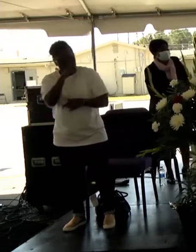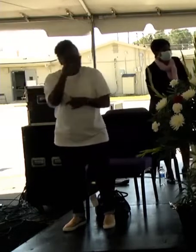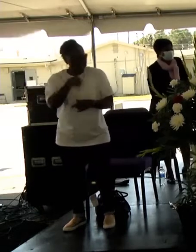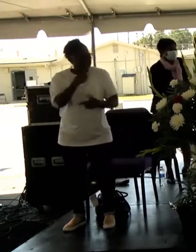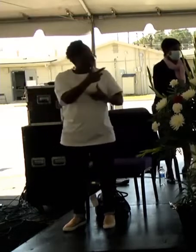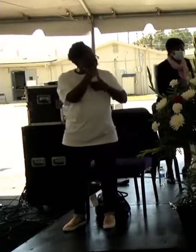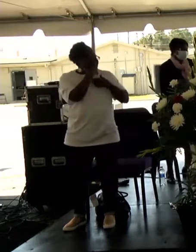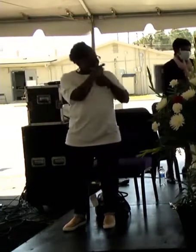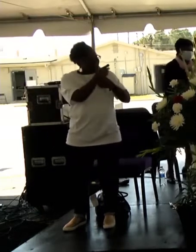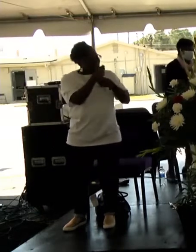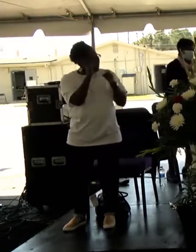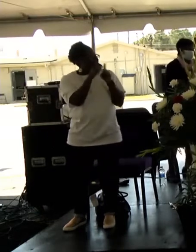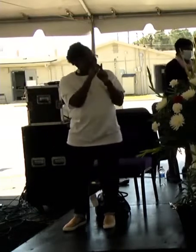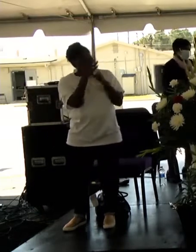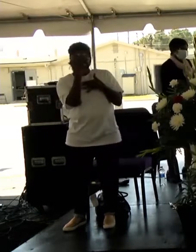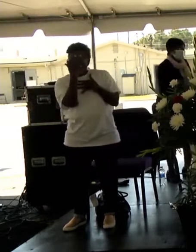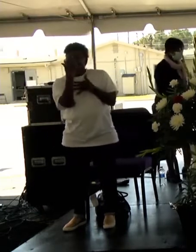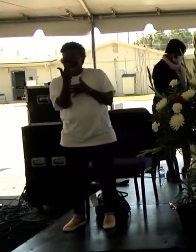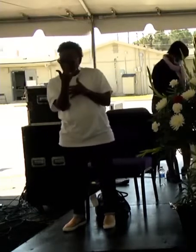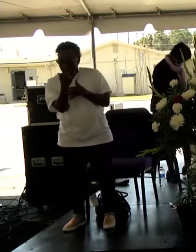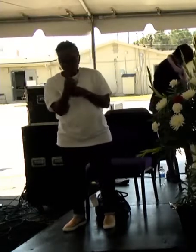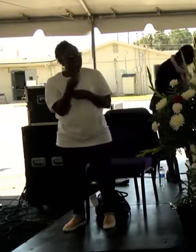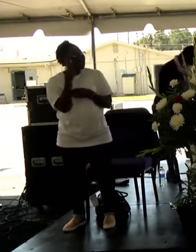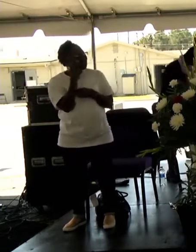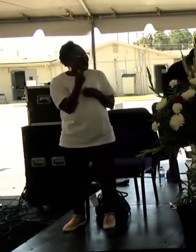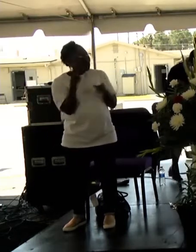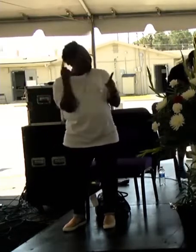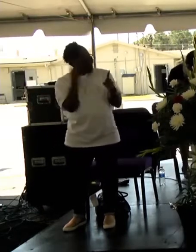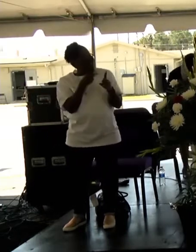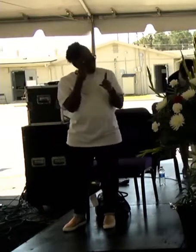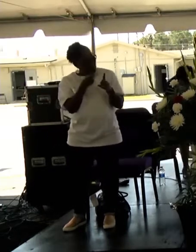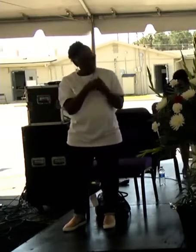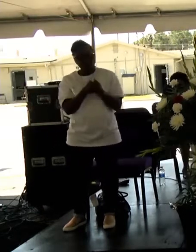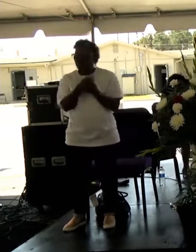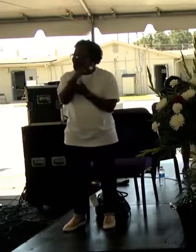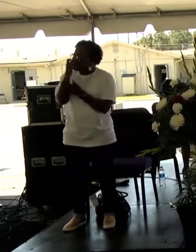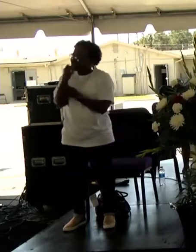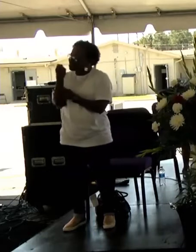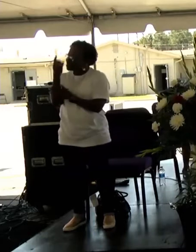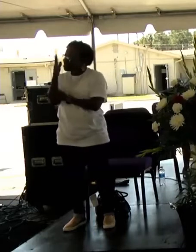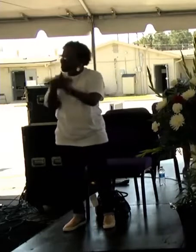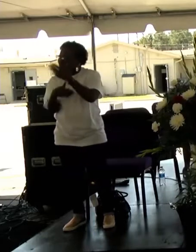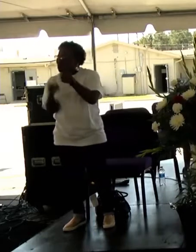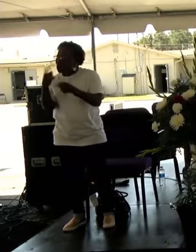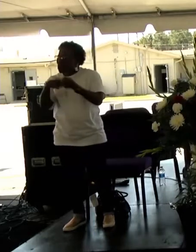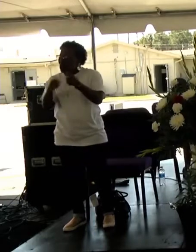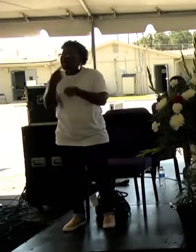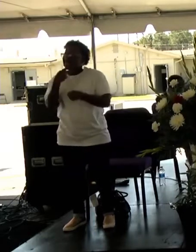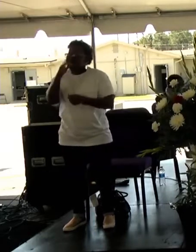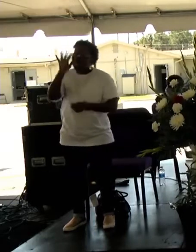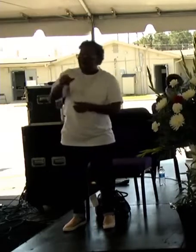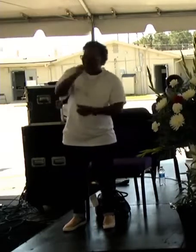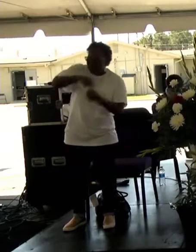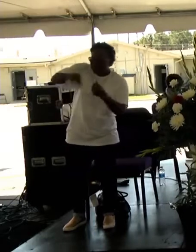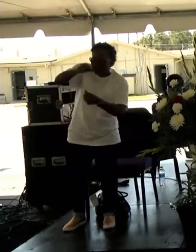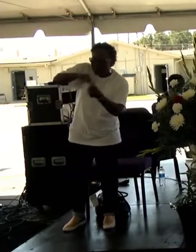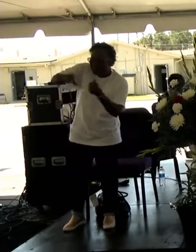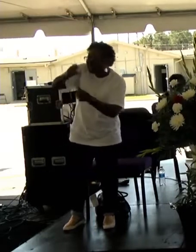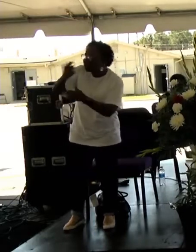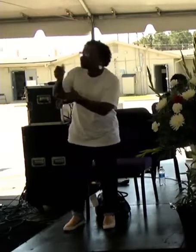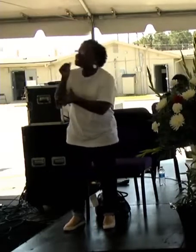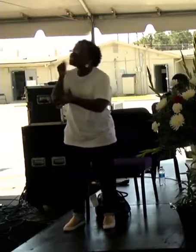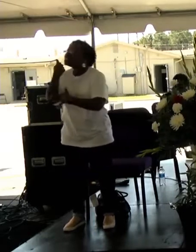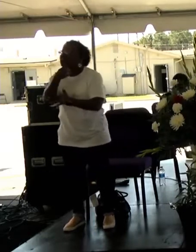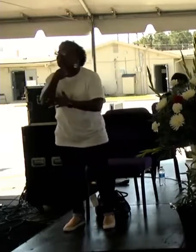instigation. Why is this instigation? Prove the point, preacher. Because understand something. When he says fellowship of his